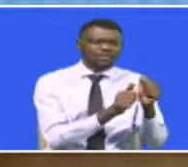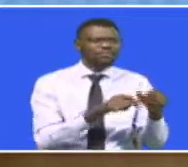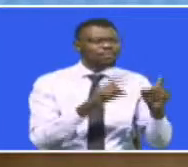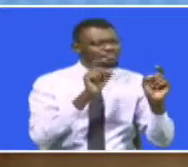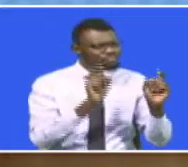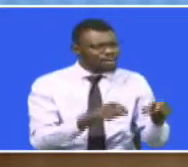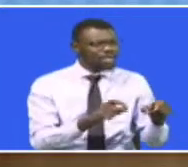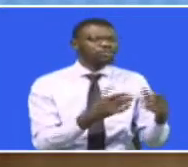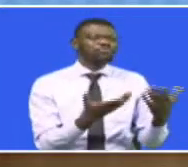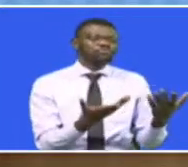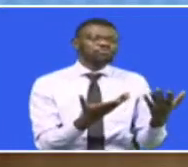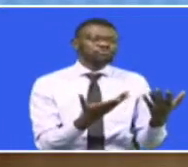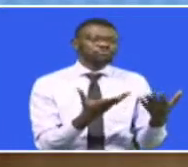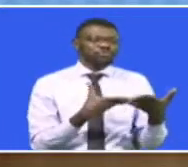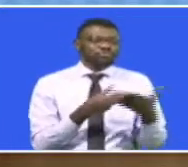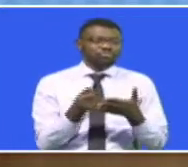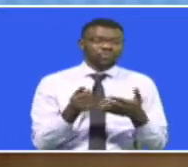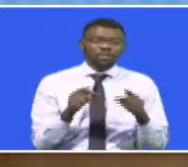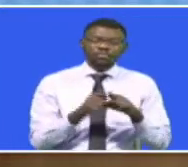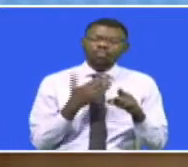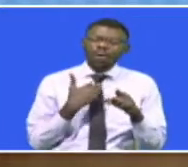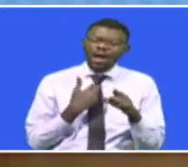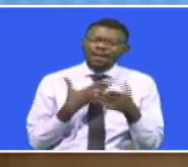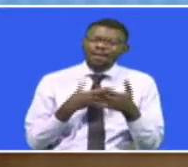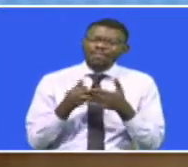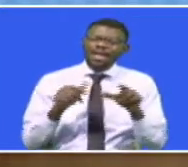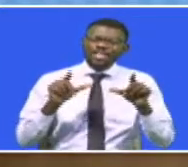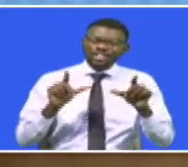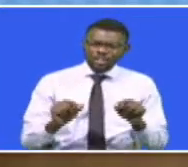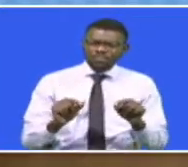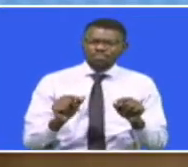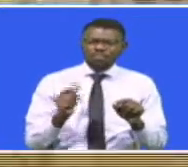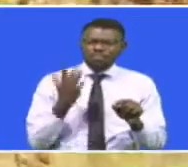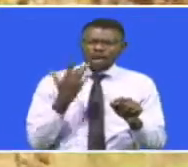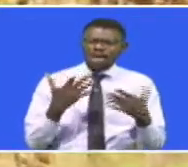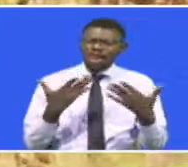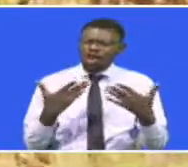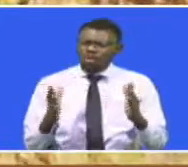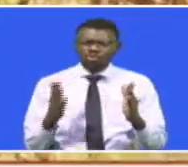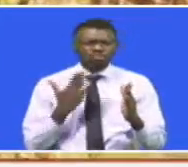want prices contained to shield them from losses.